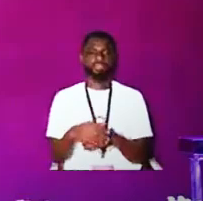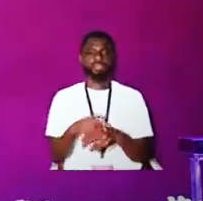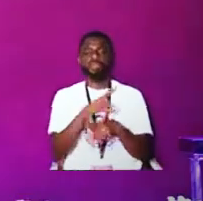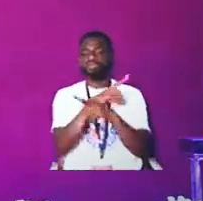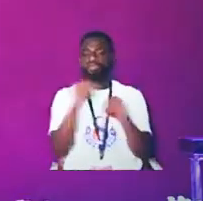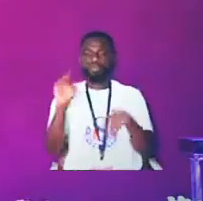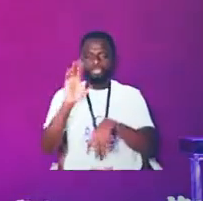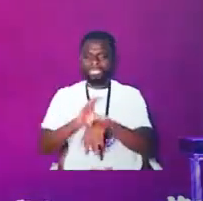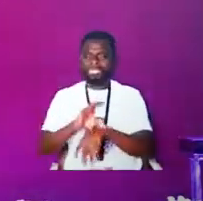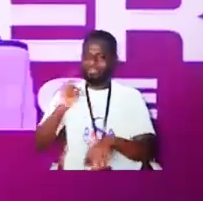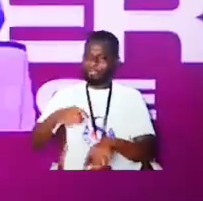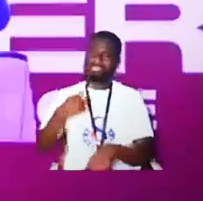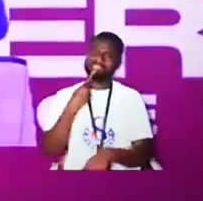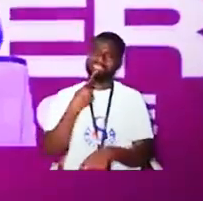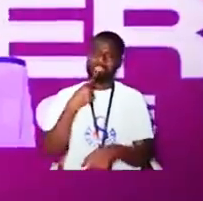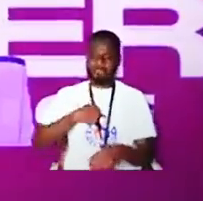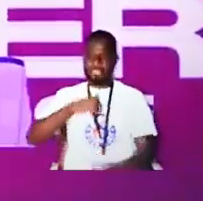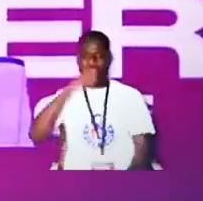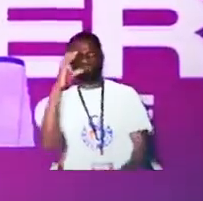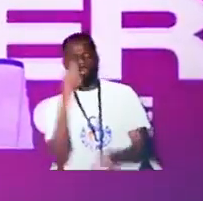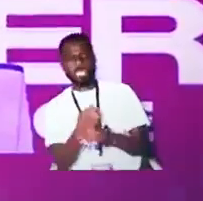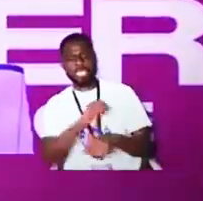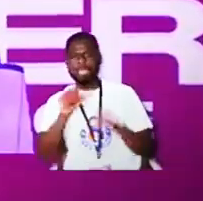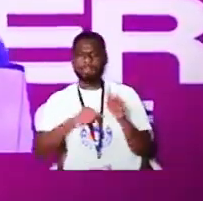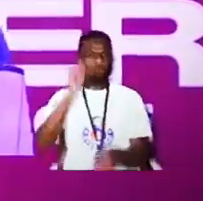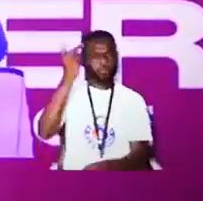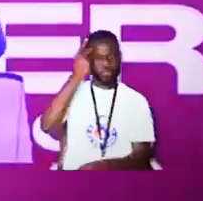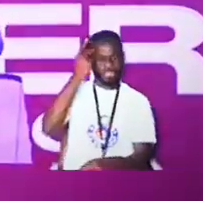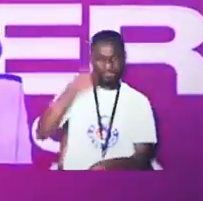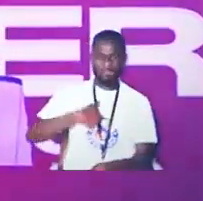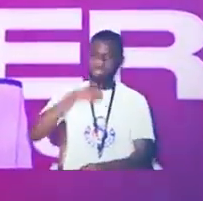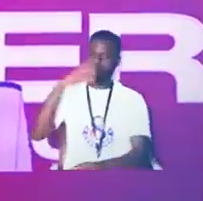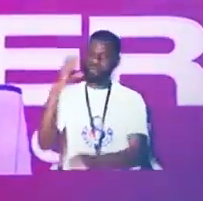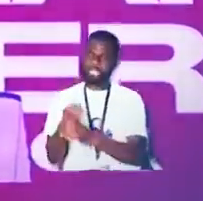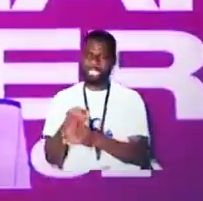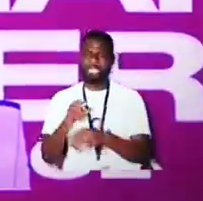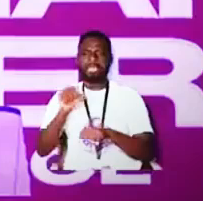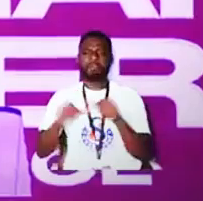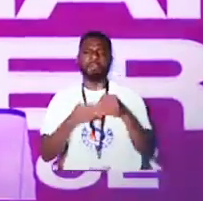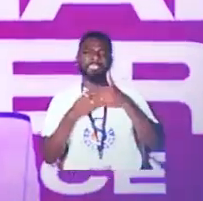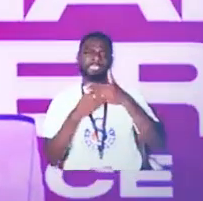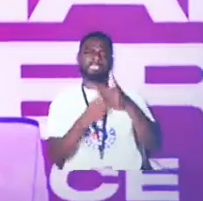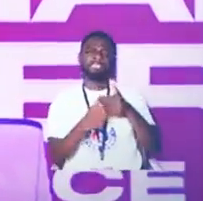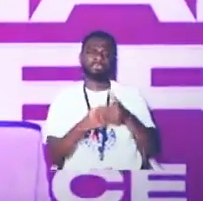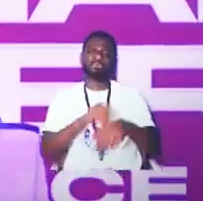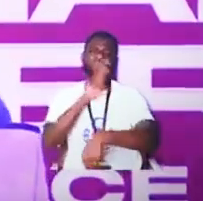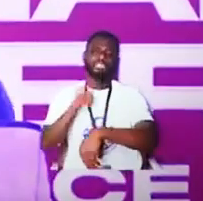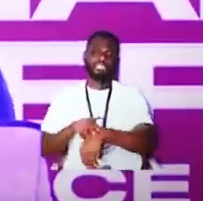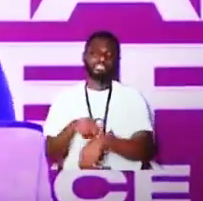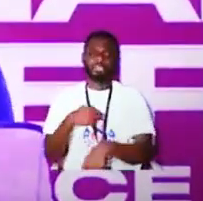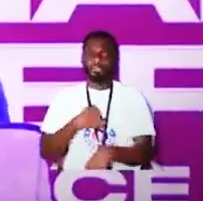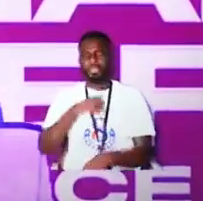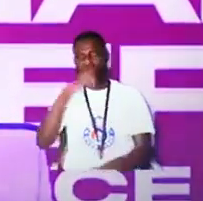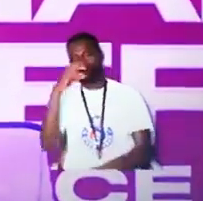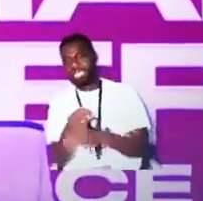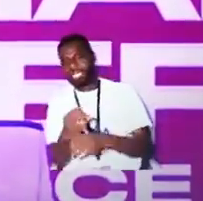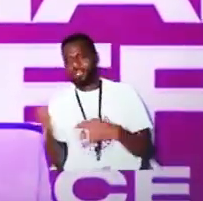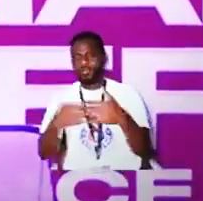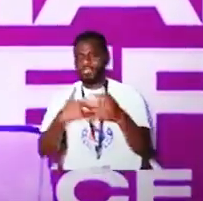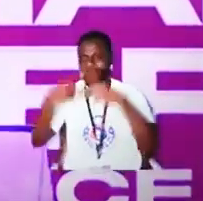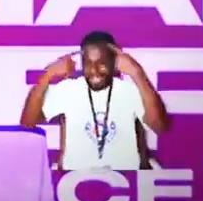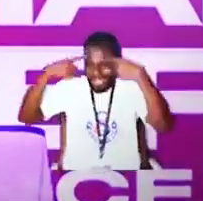no church should say that, "I don't care about politics. I don't care about the leadership of the nation. I don't care about what goes on